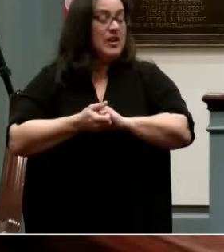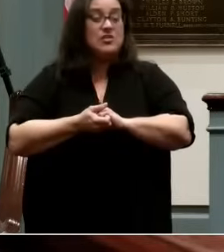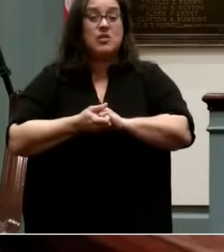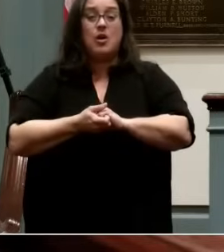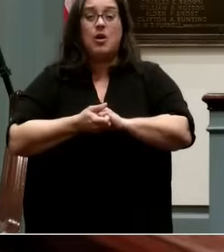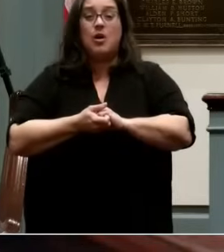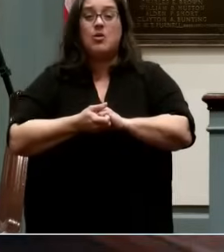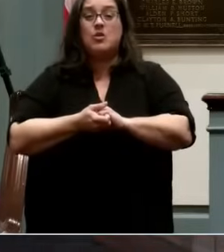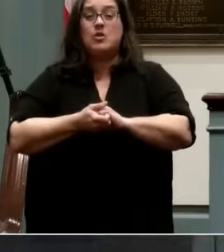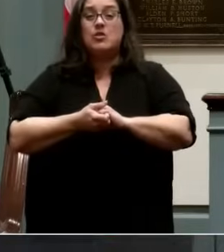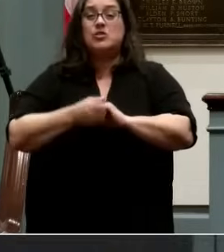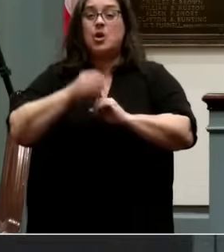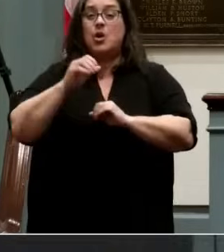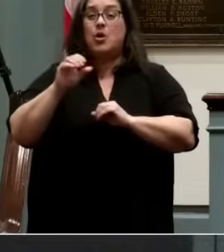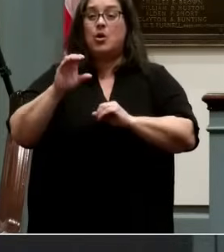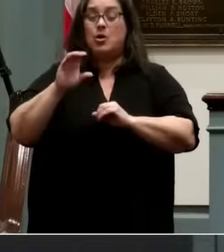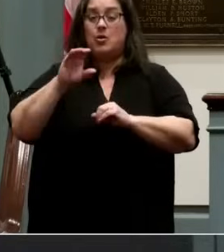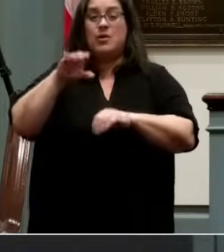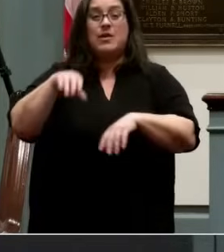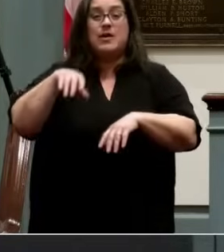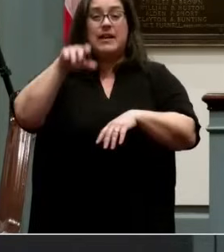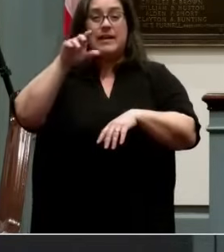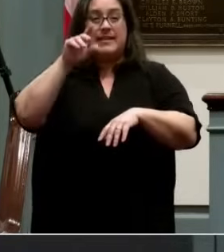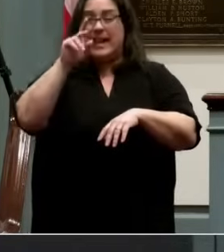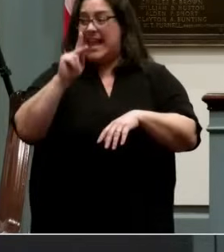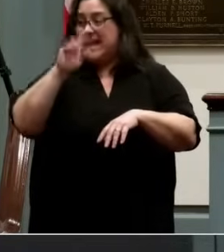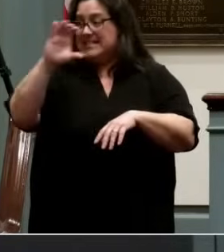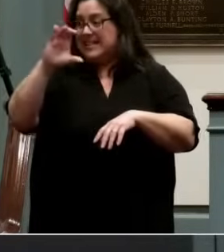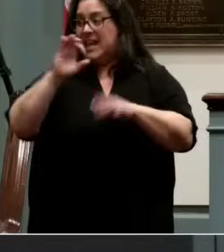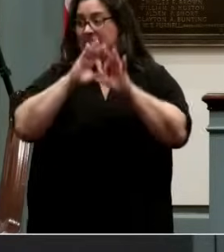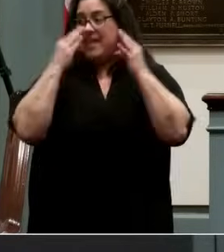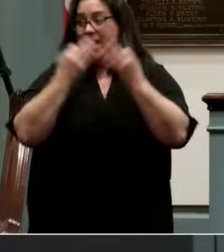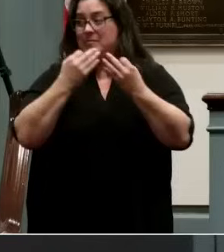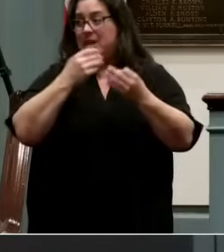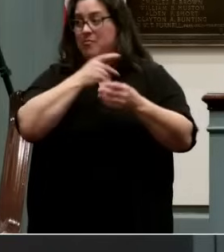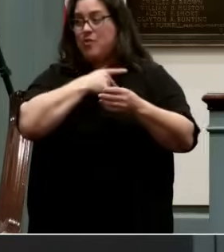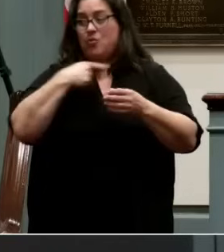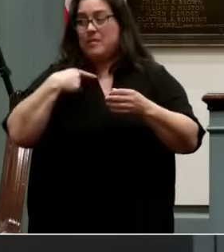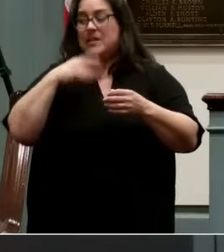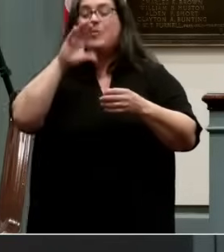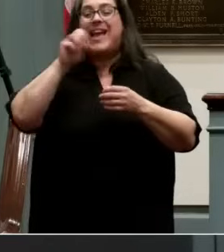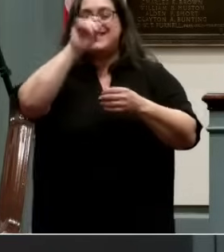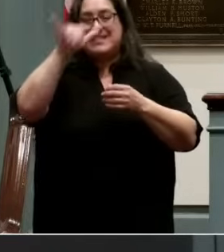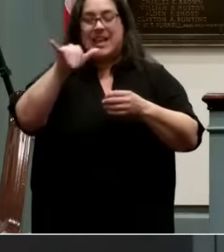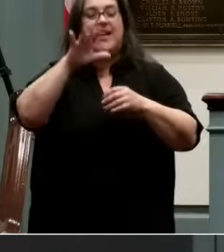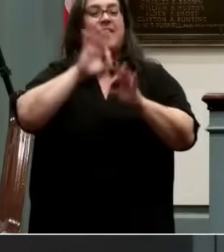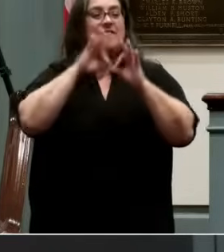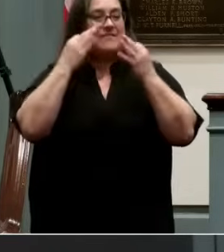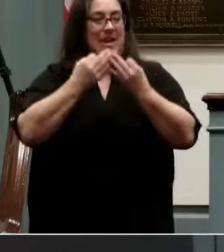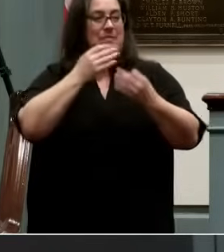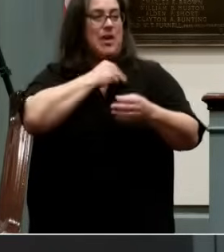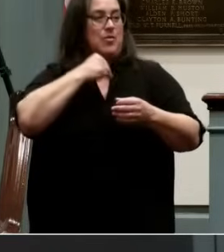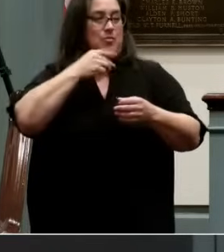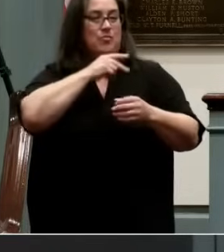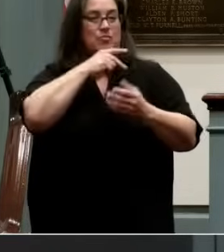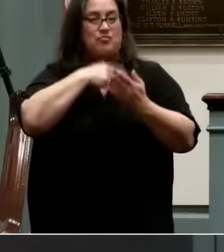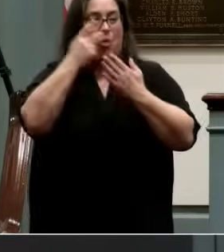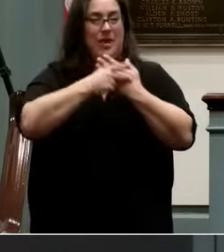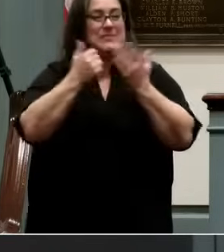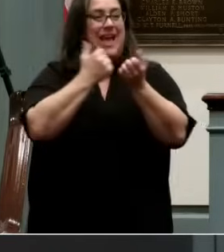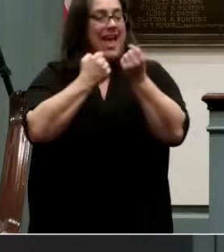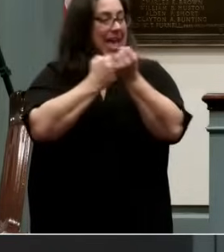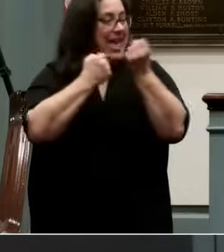With support from the Casey Family Programs and the American Academy of Pediatrics, Tracy helped organize a fall summit on youth mental